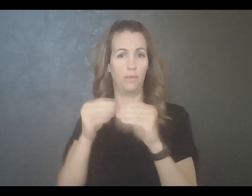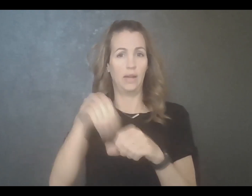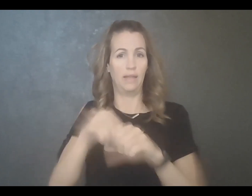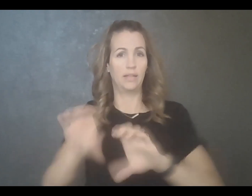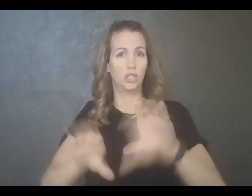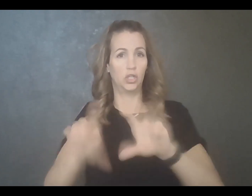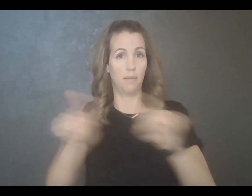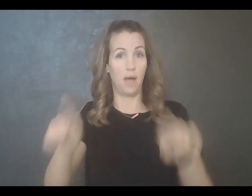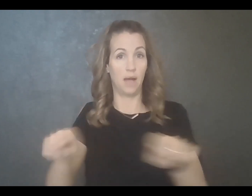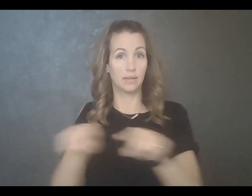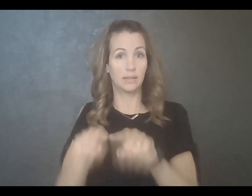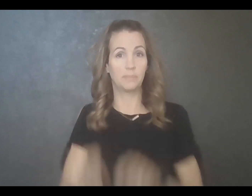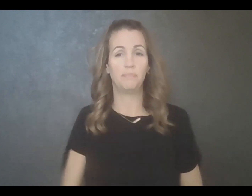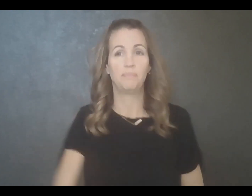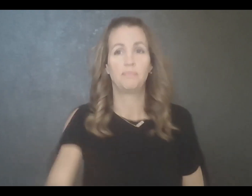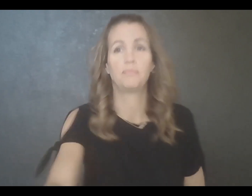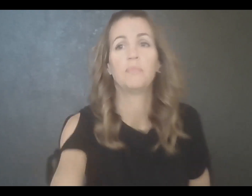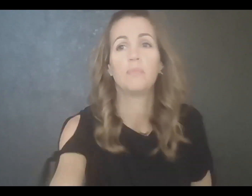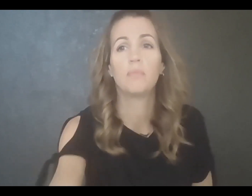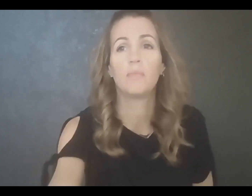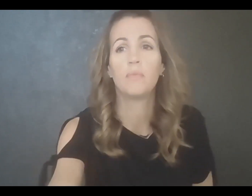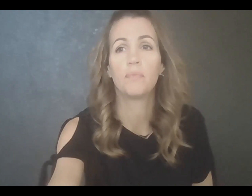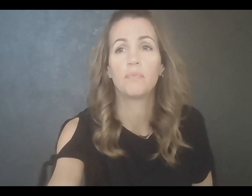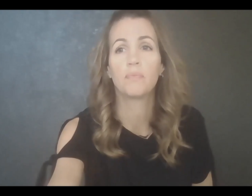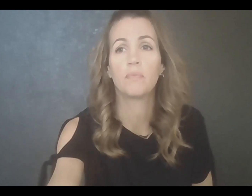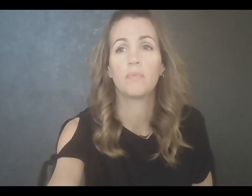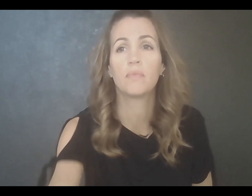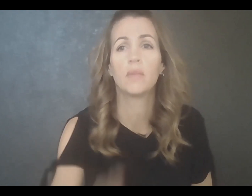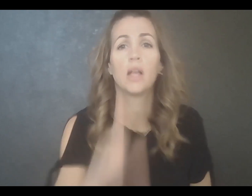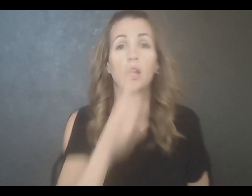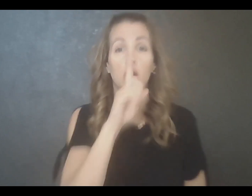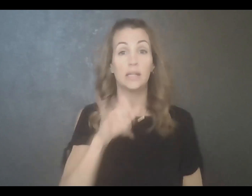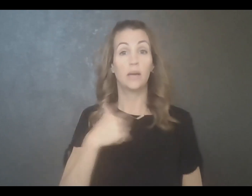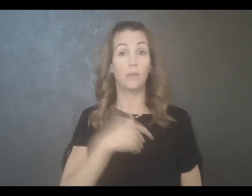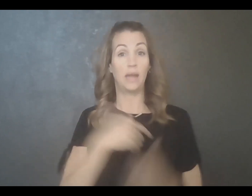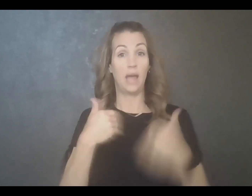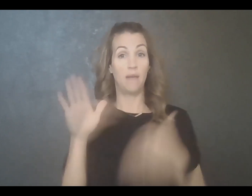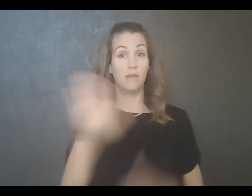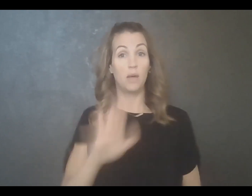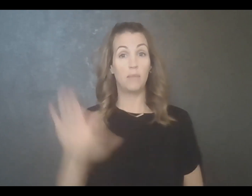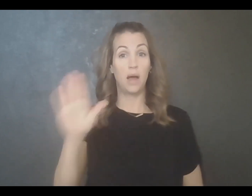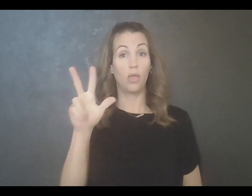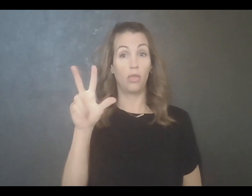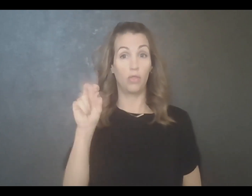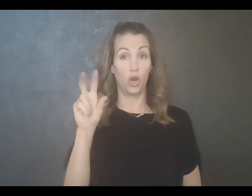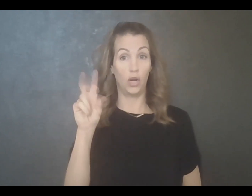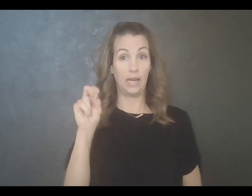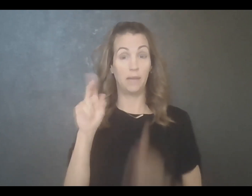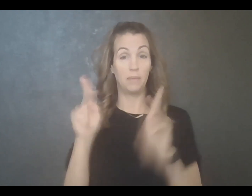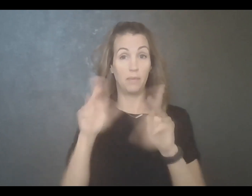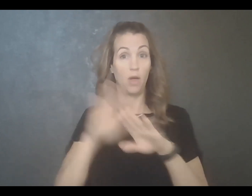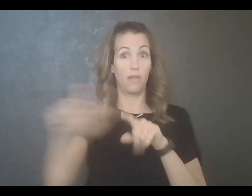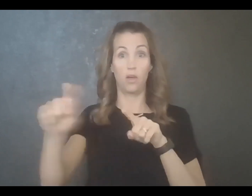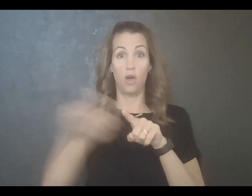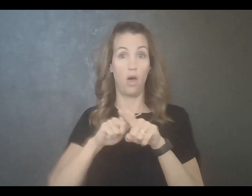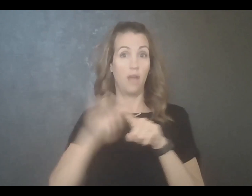So with that, let's get started with some networking. It looks like we have about 38 people on this call today, which is fantastic, and I